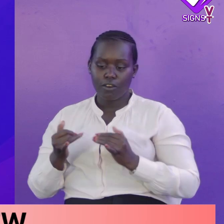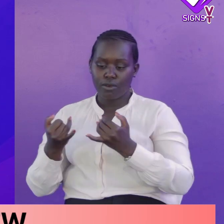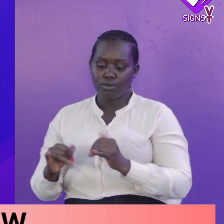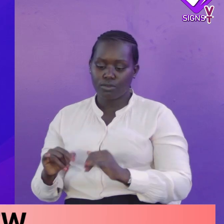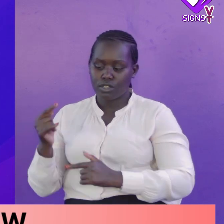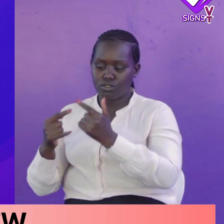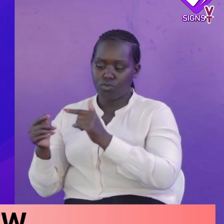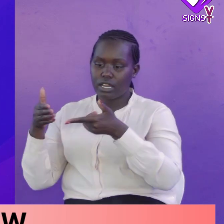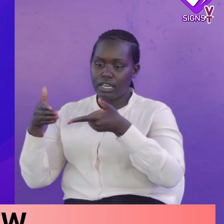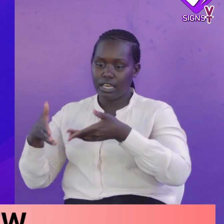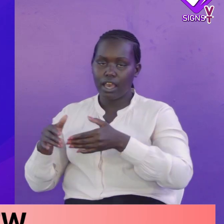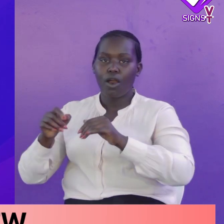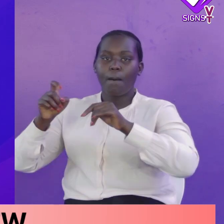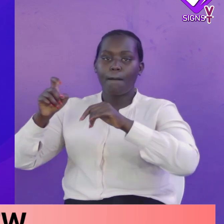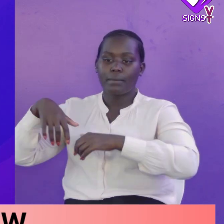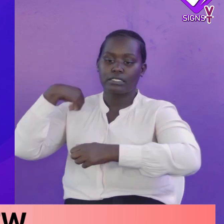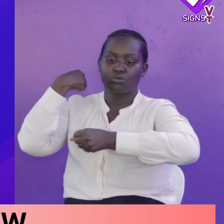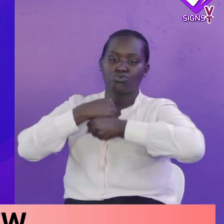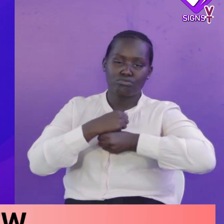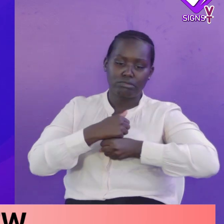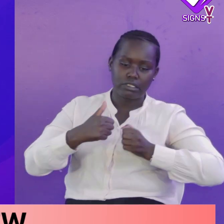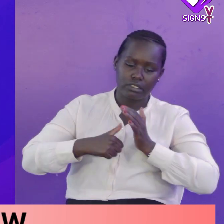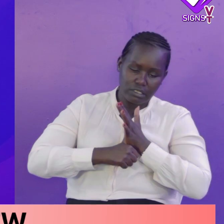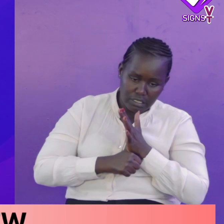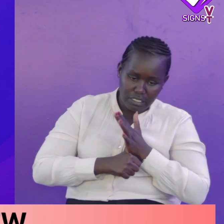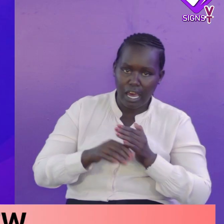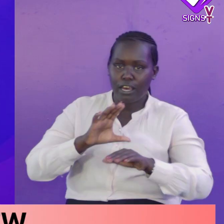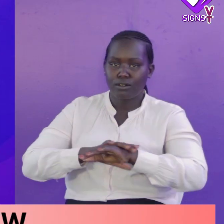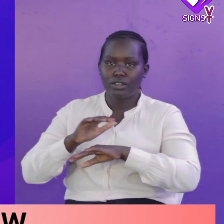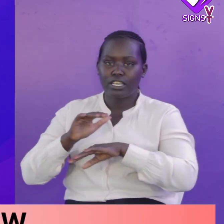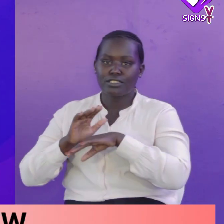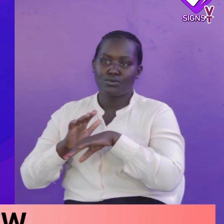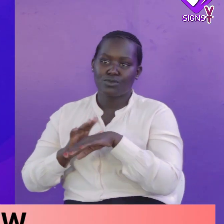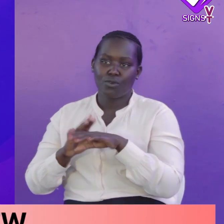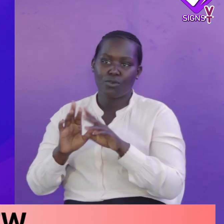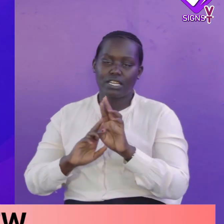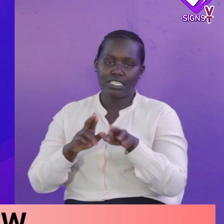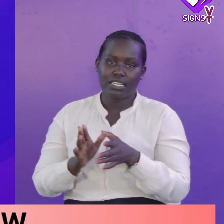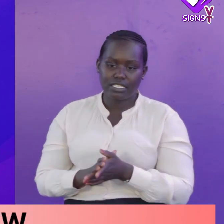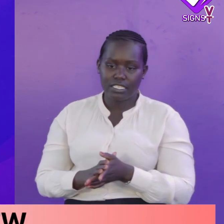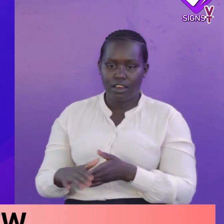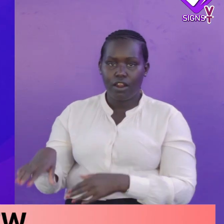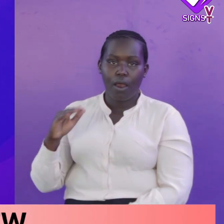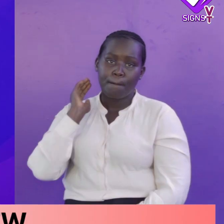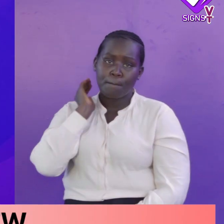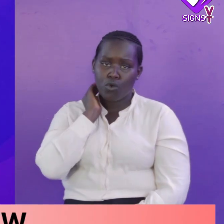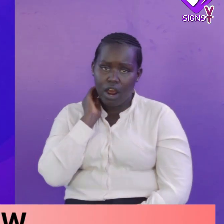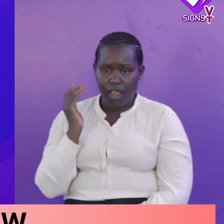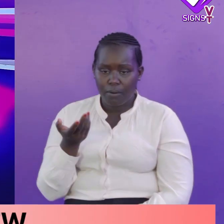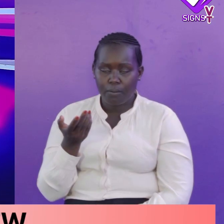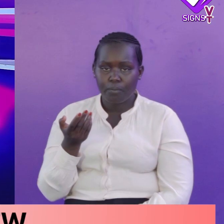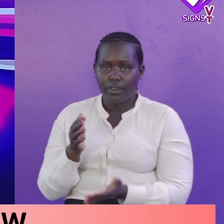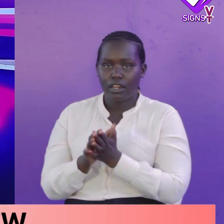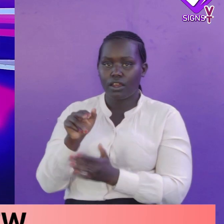win. Here you must work hard for the results. Muranga Seal versus Ulinzi Stars.